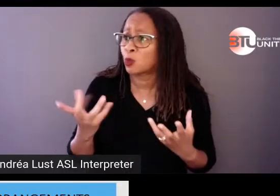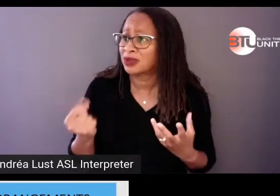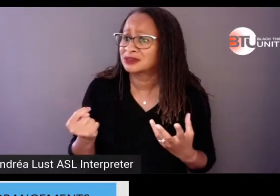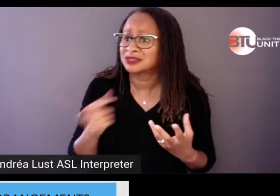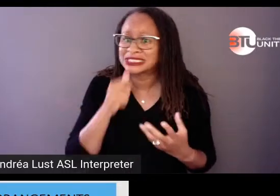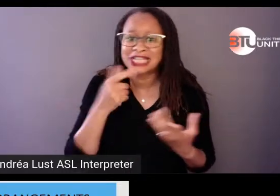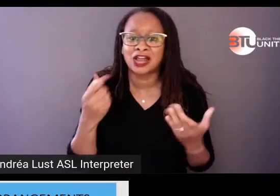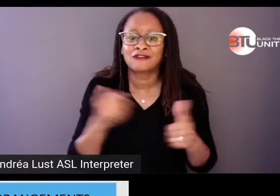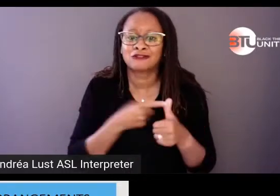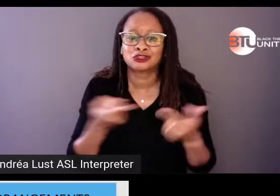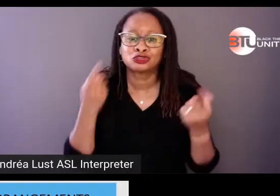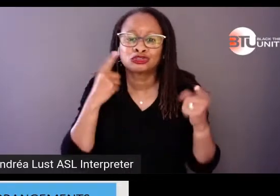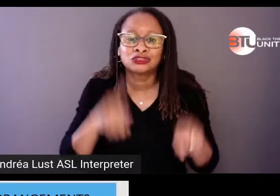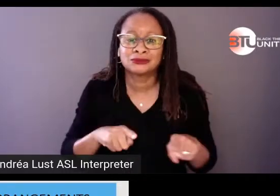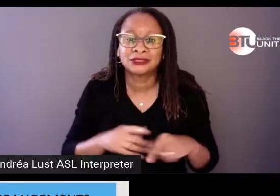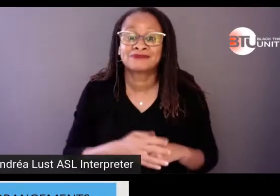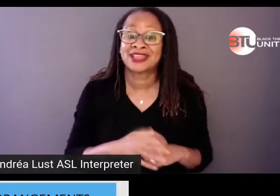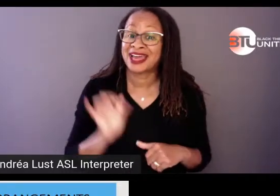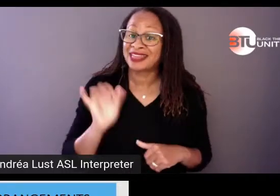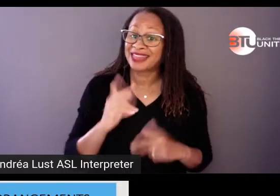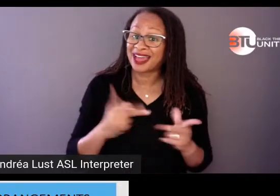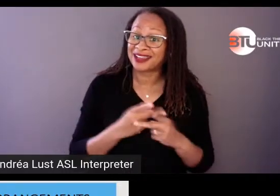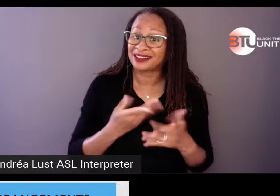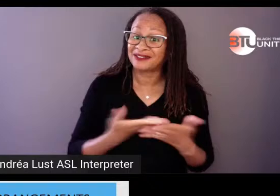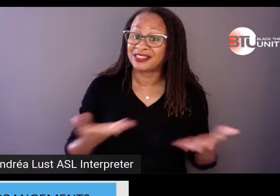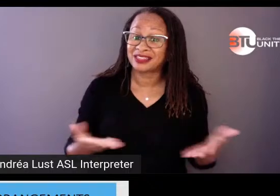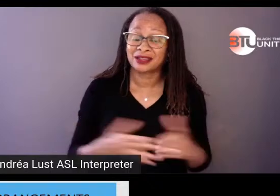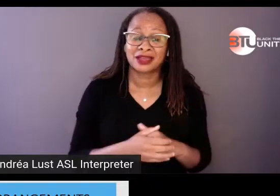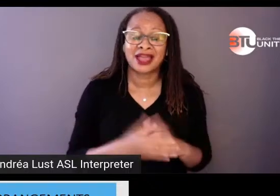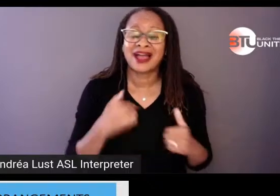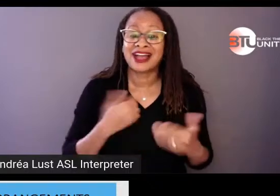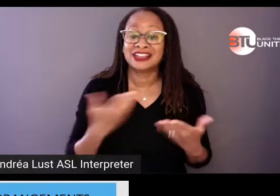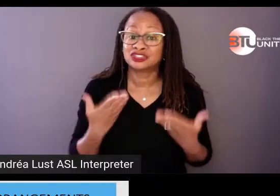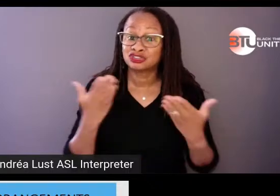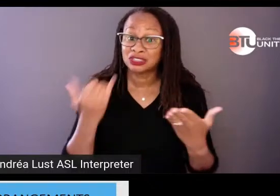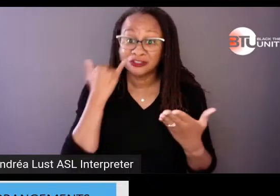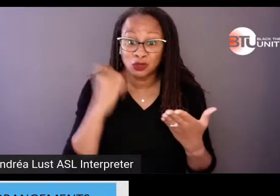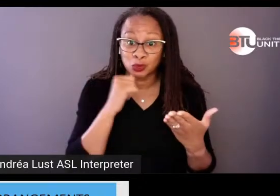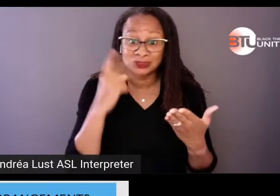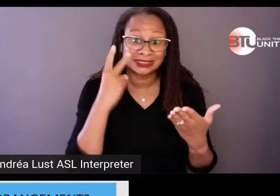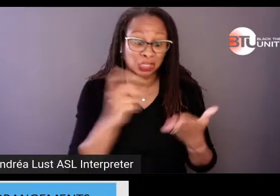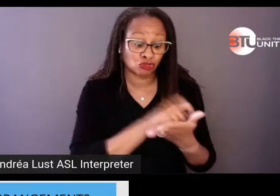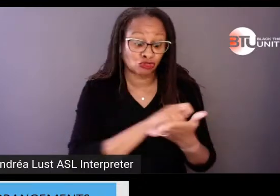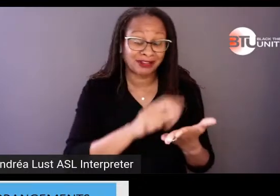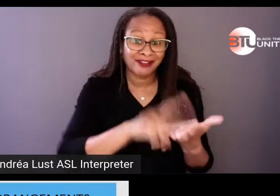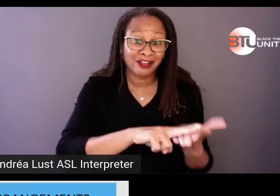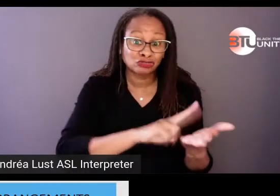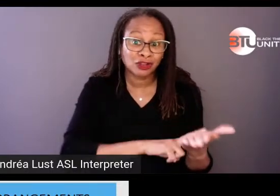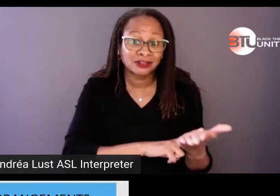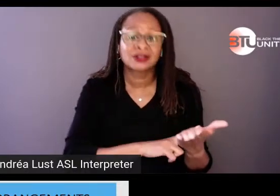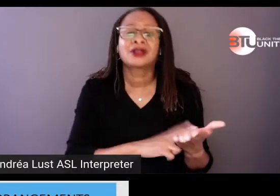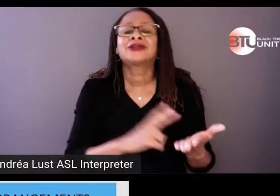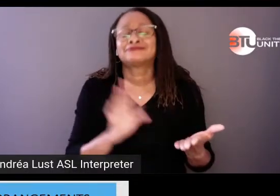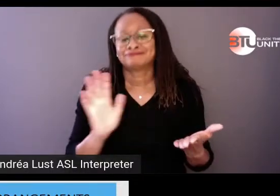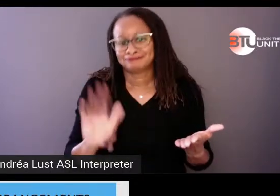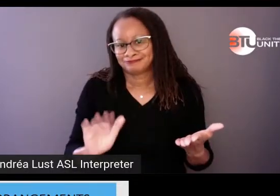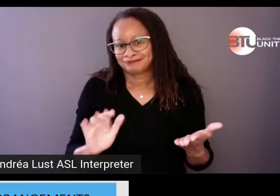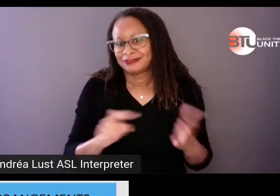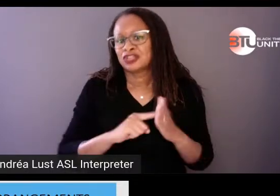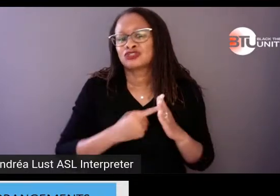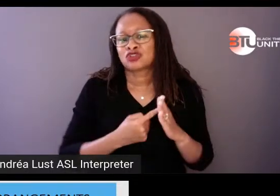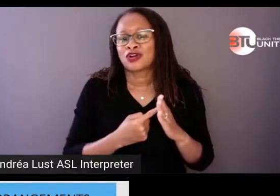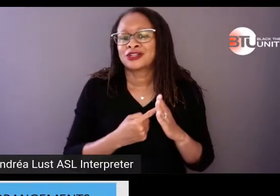Those sorts of things, what I would suggest if you don't have a written contract, is that you start maybe an